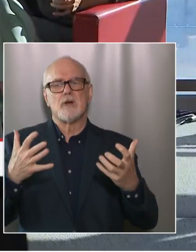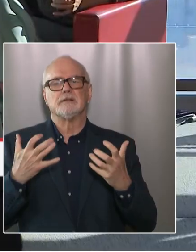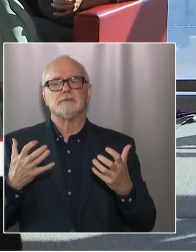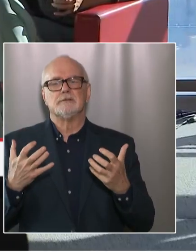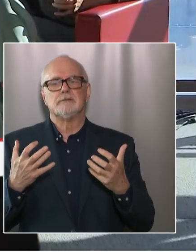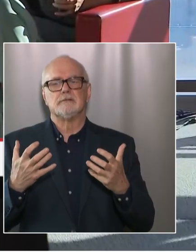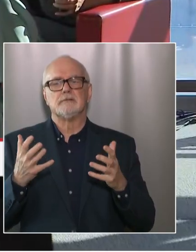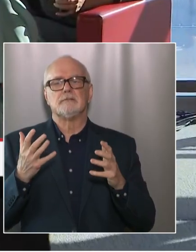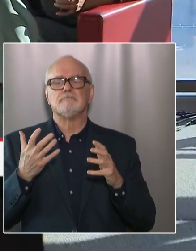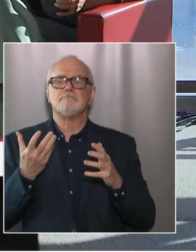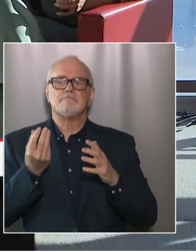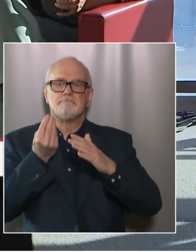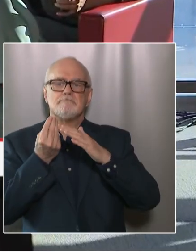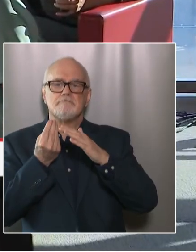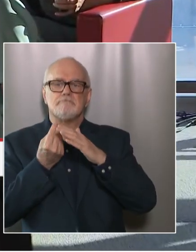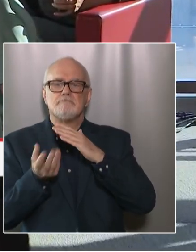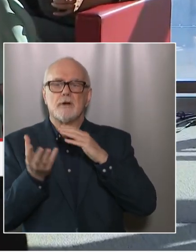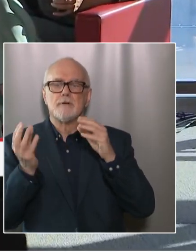more personal information about you.